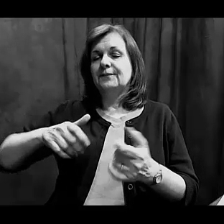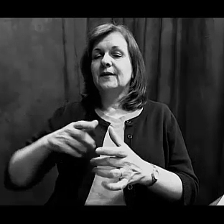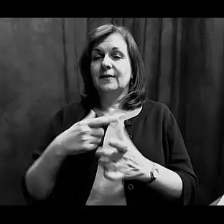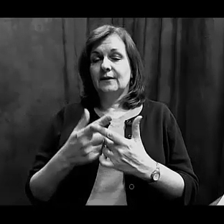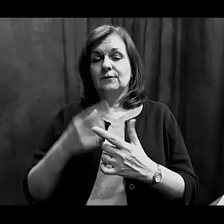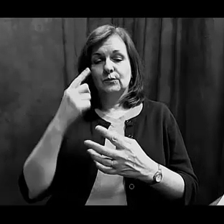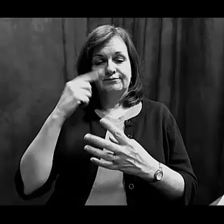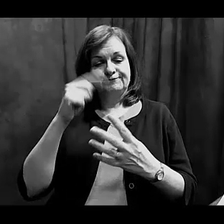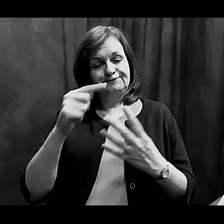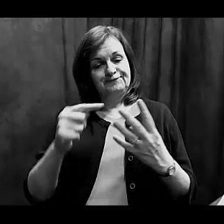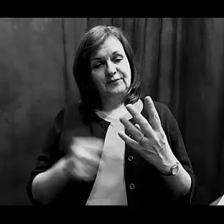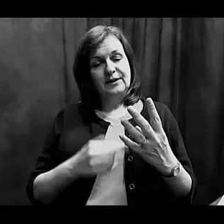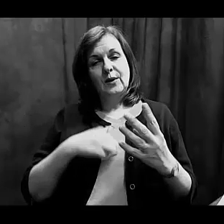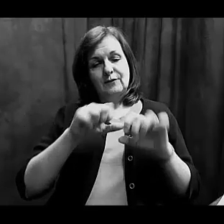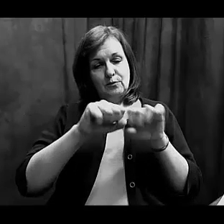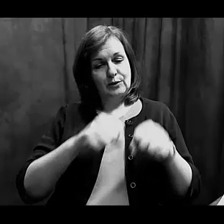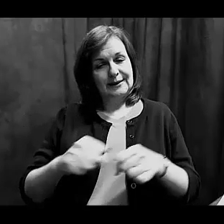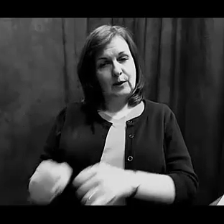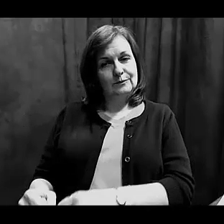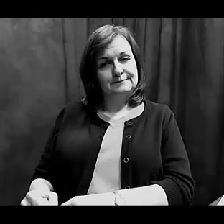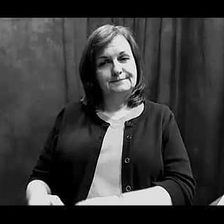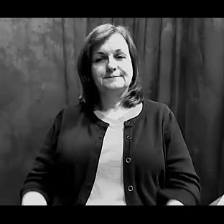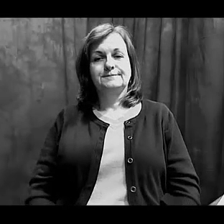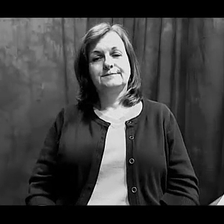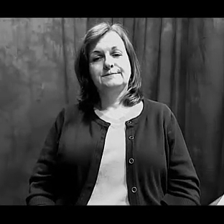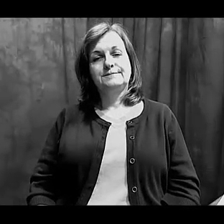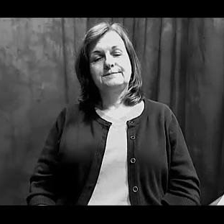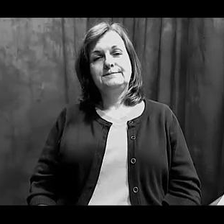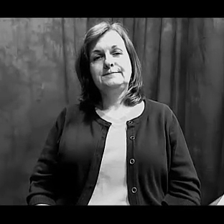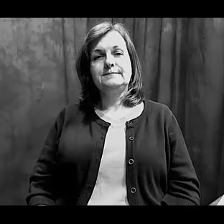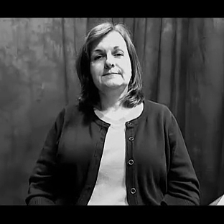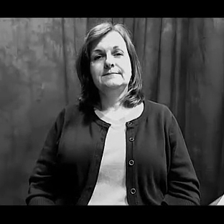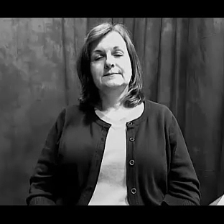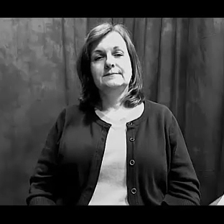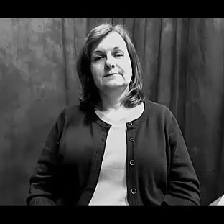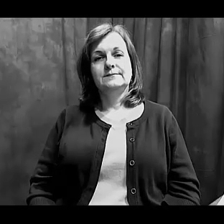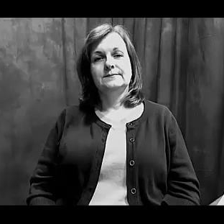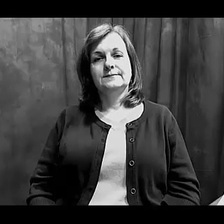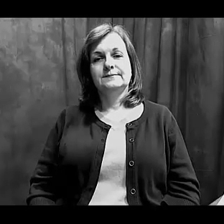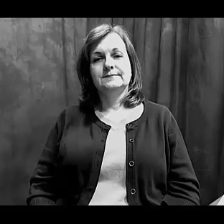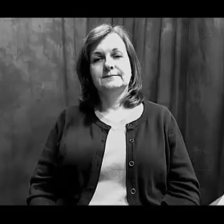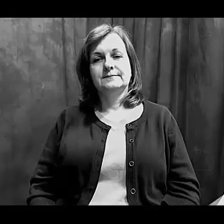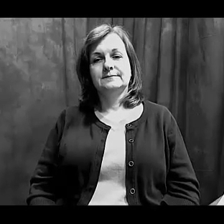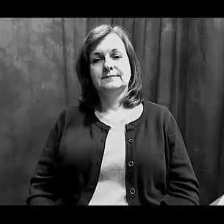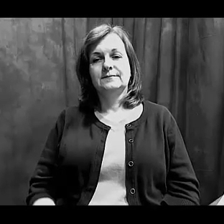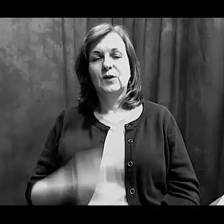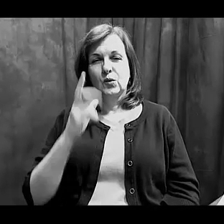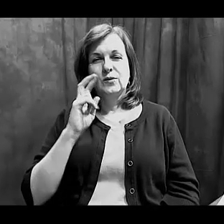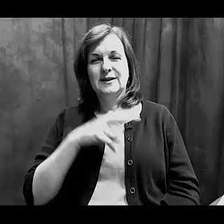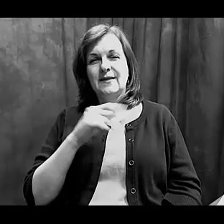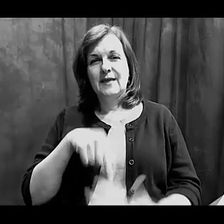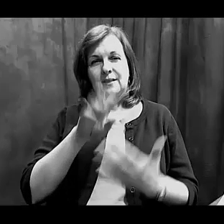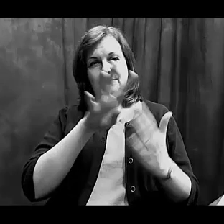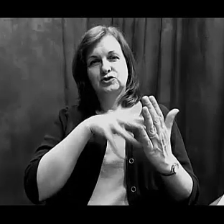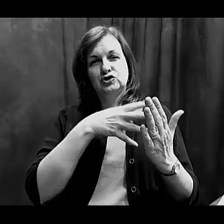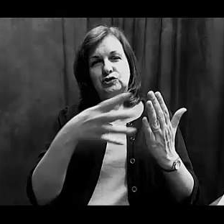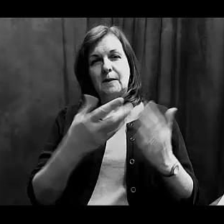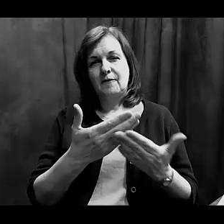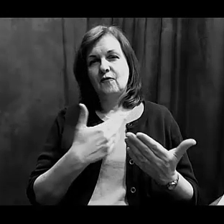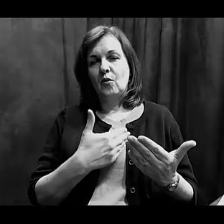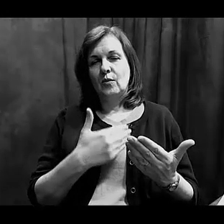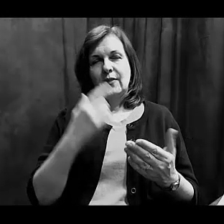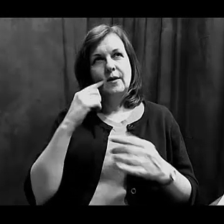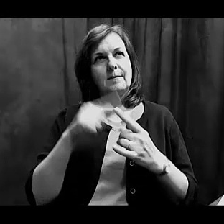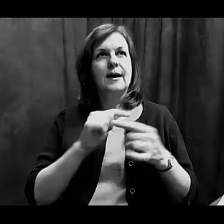organism discards. Okay, so we've got all these things that we have to consider. So we've looked at this